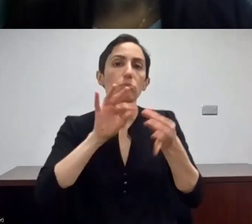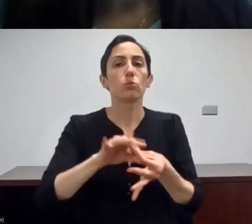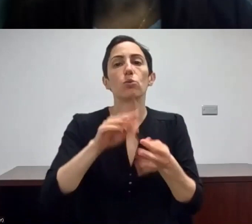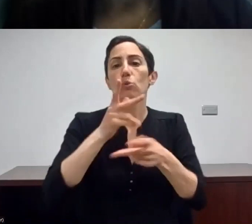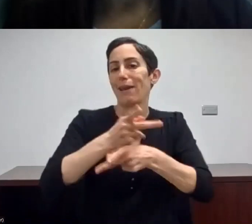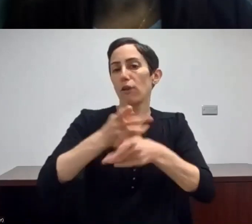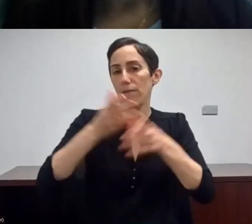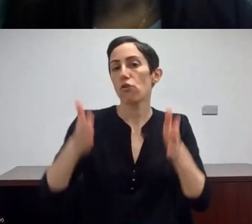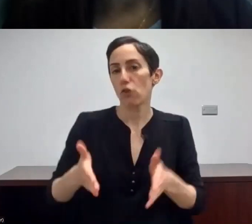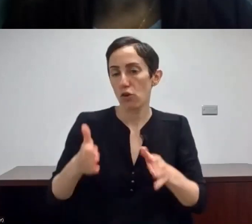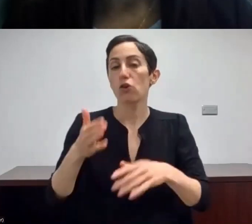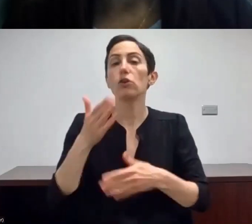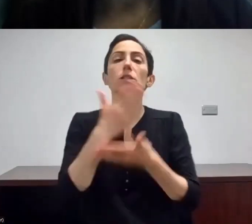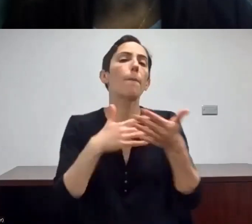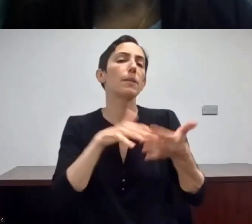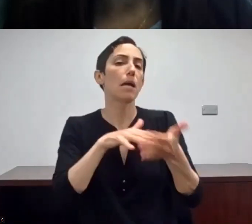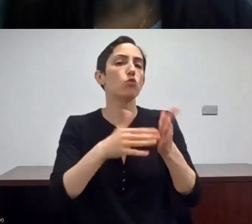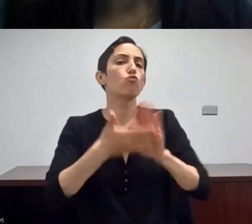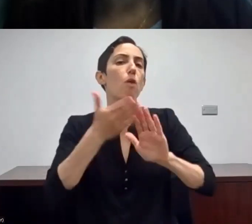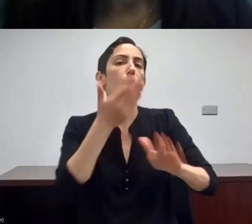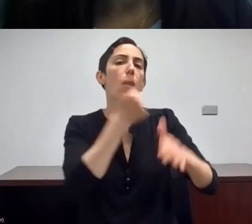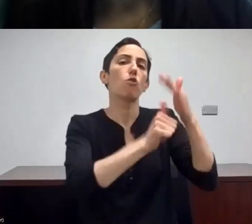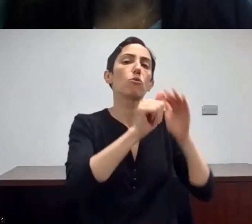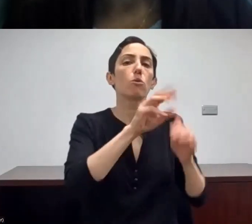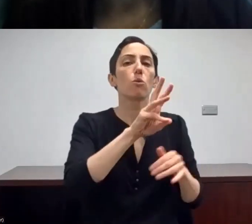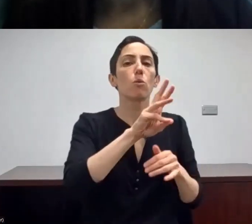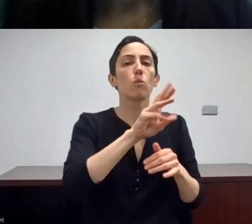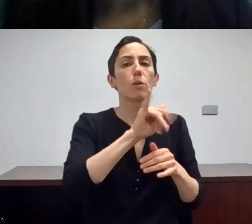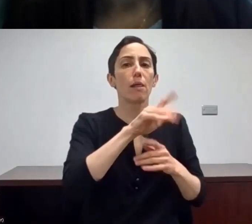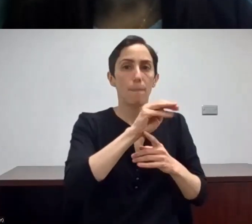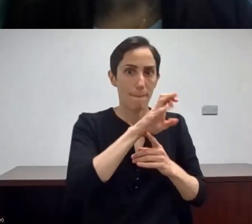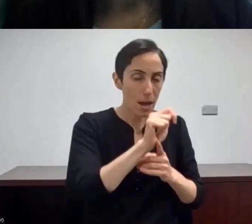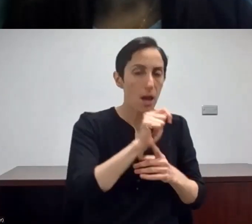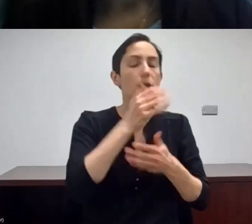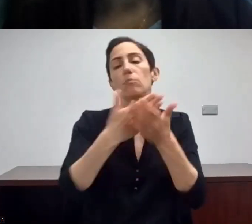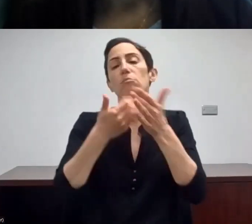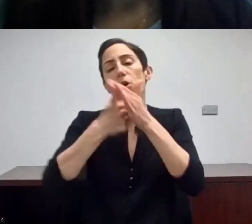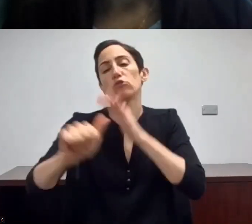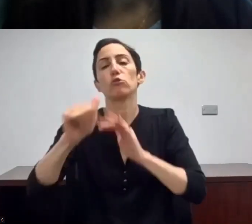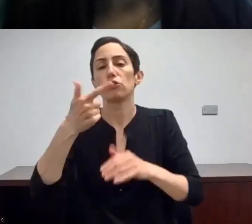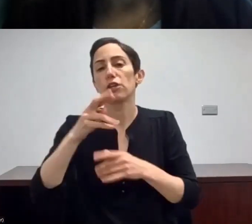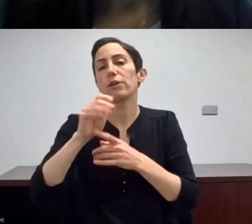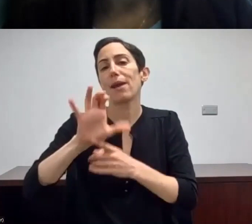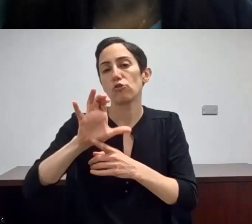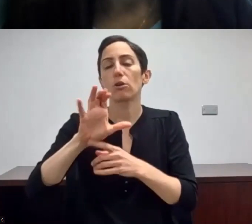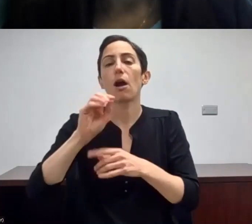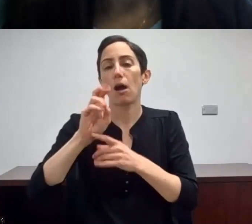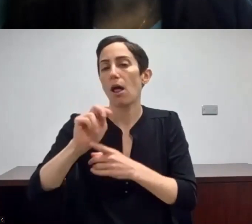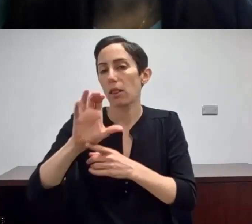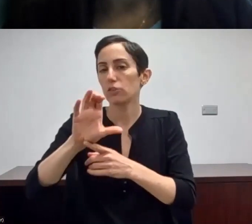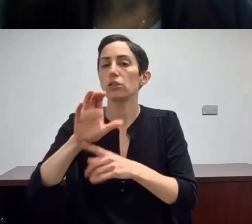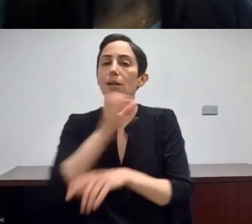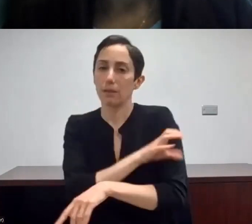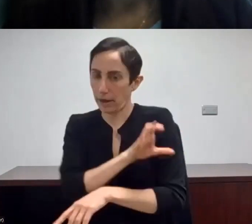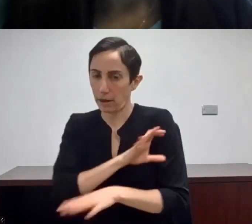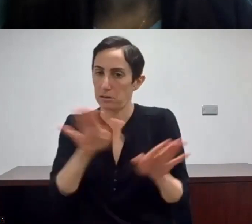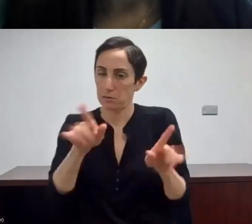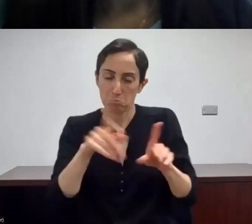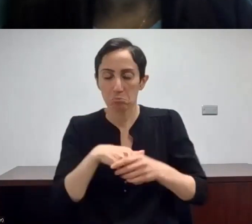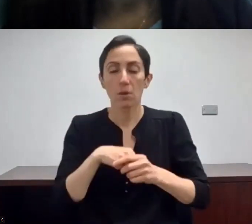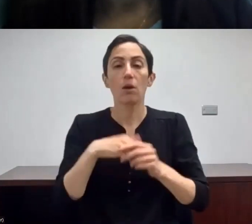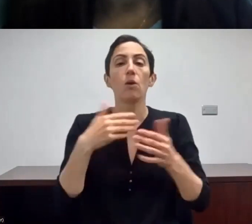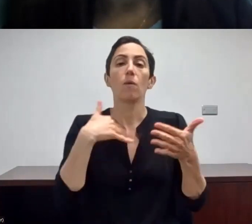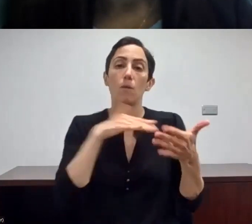Wilmot proper and also the geriatric oncology clinic, where patients and care partners do interventions together. We call